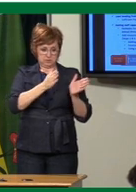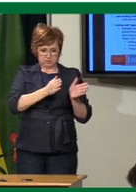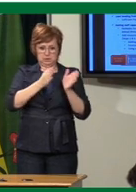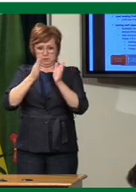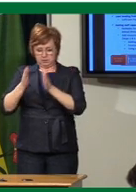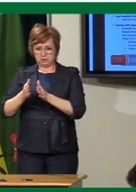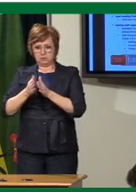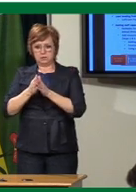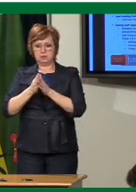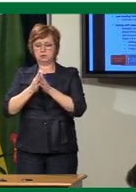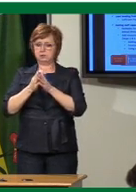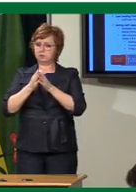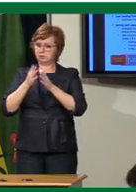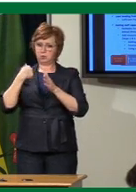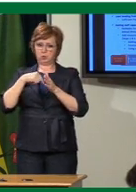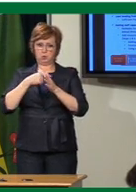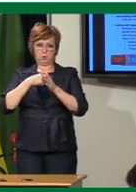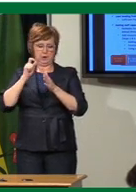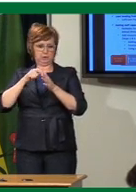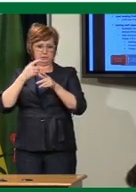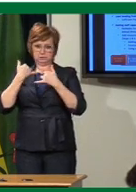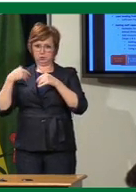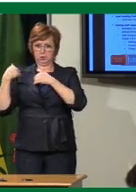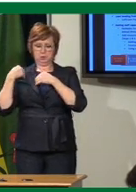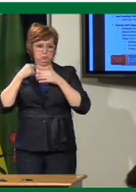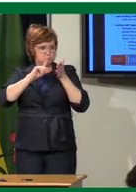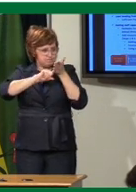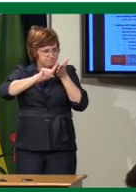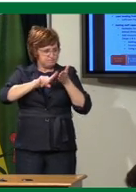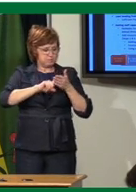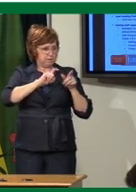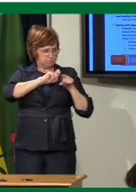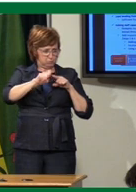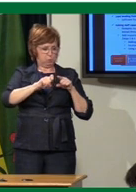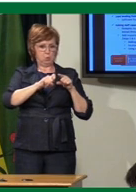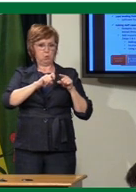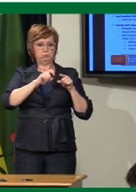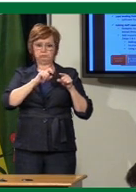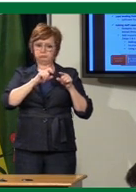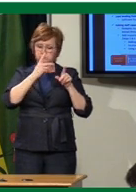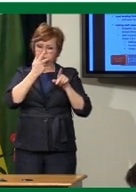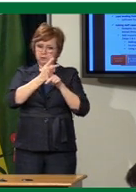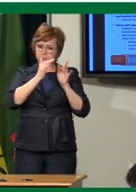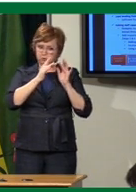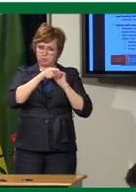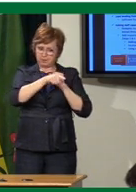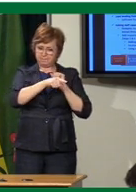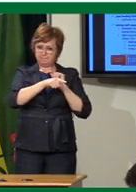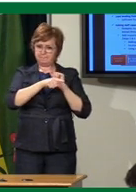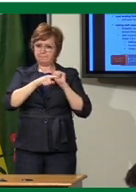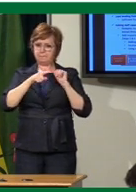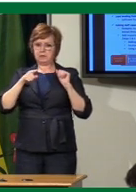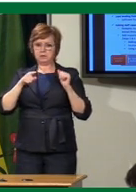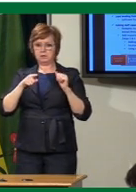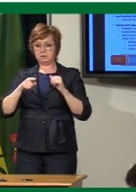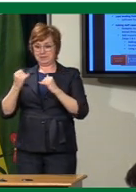the cases as well as monitoring of the contacts. Those last two steps we have assigned to